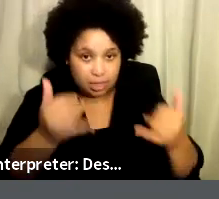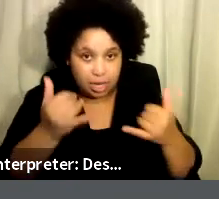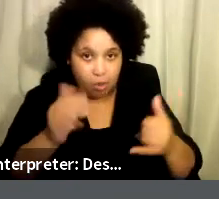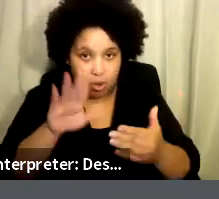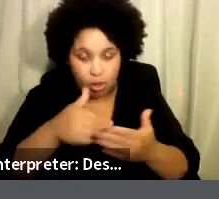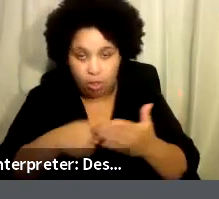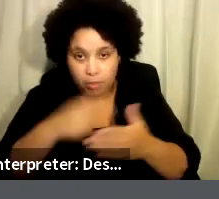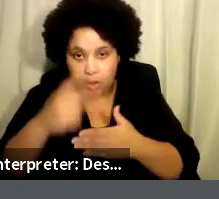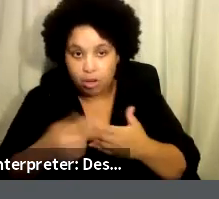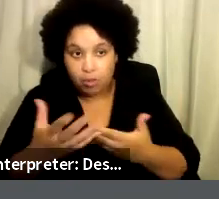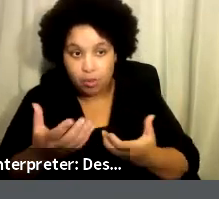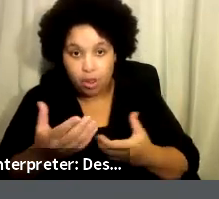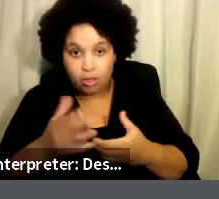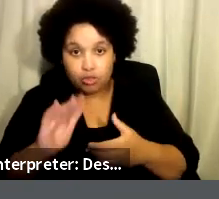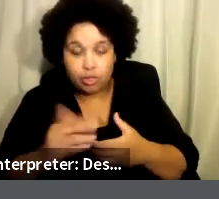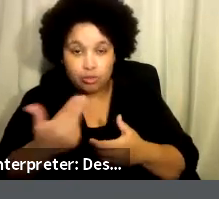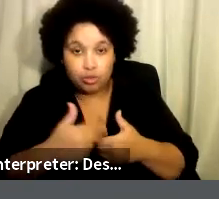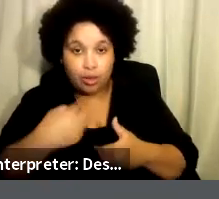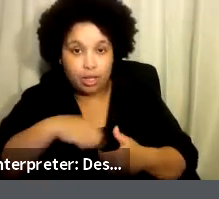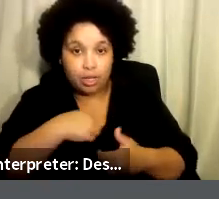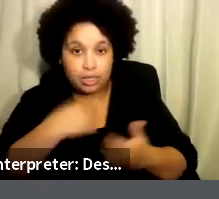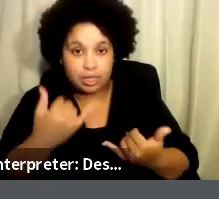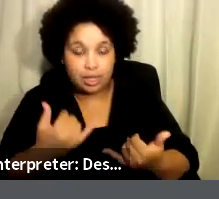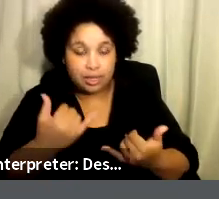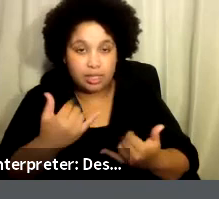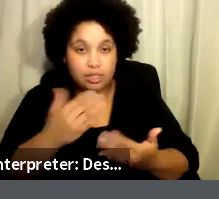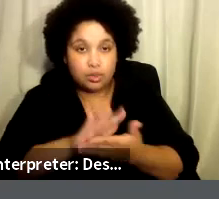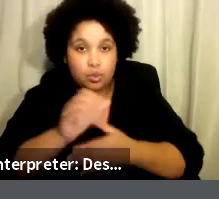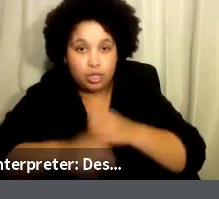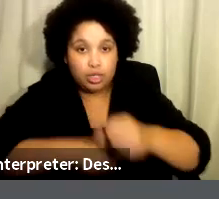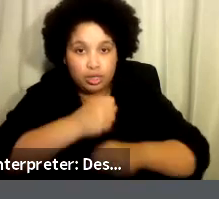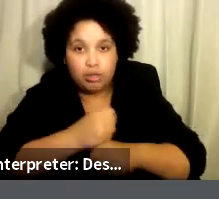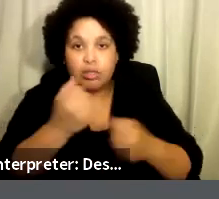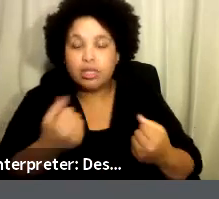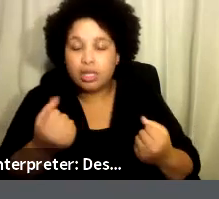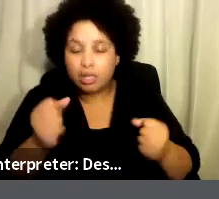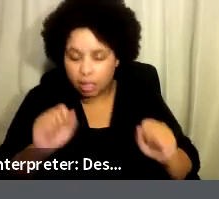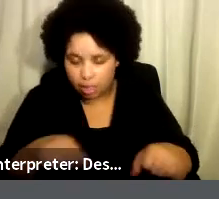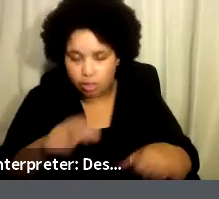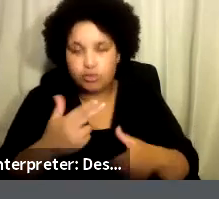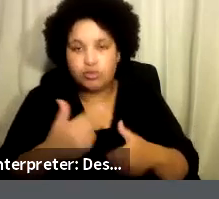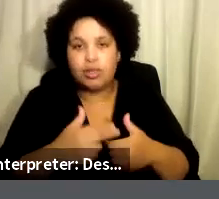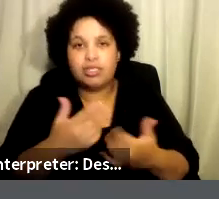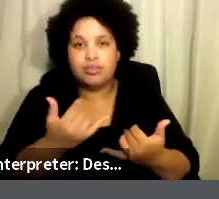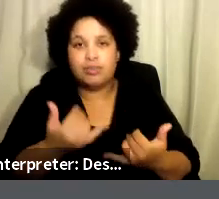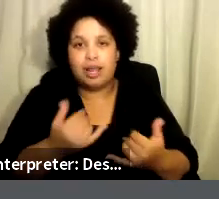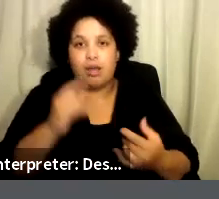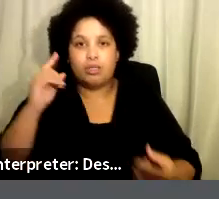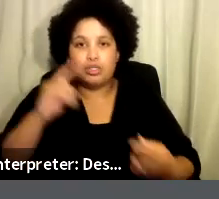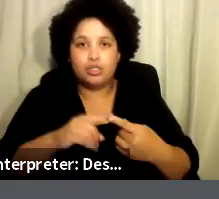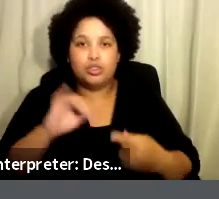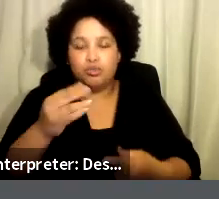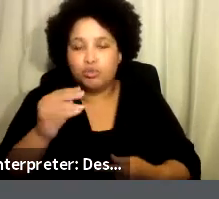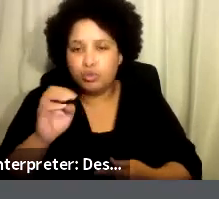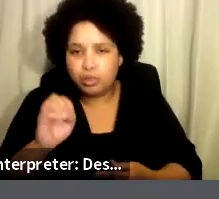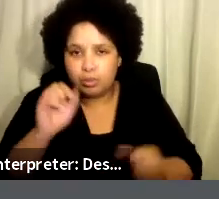child joining us this school year, they can join us from now until the beginning of June. It would be awesome.